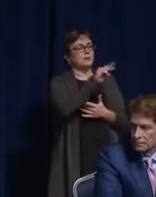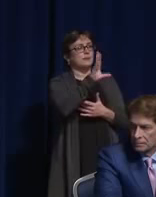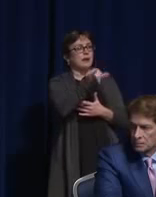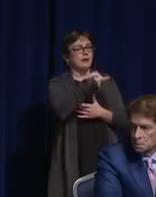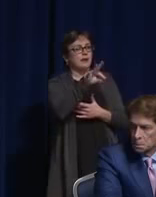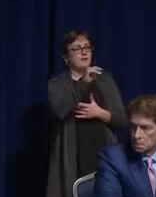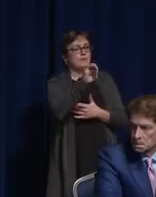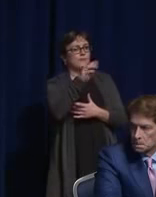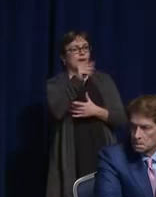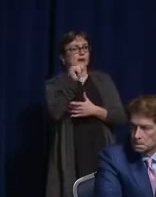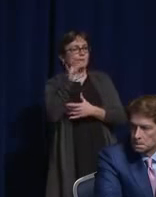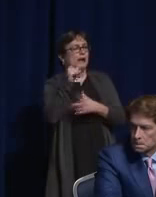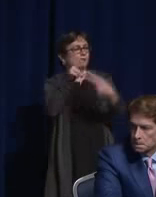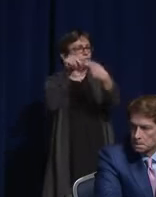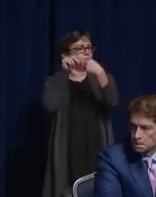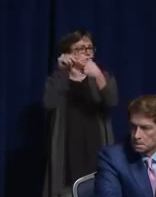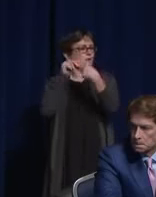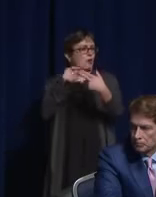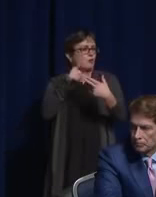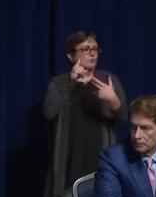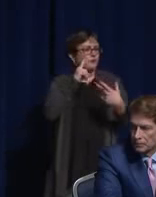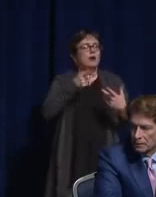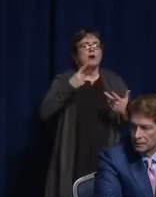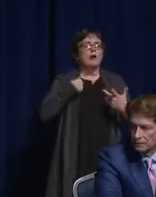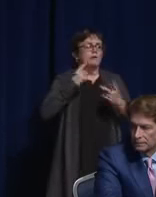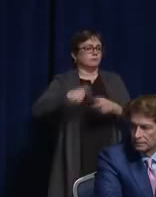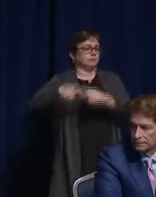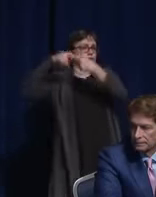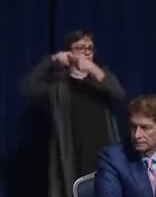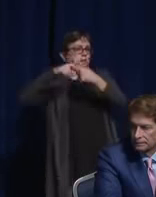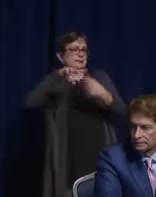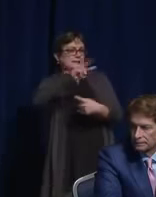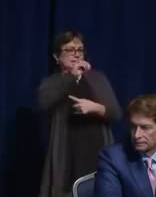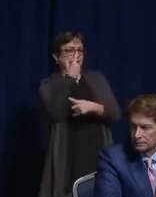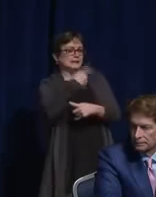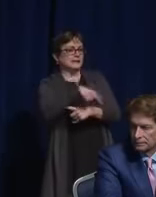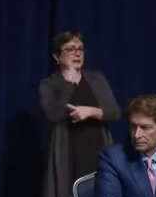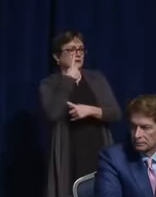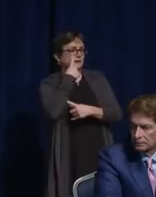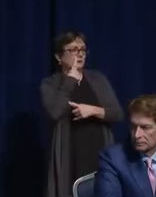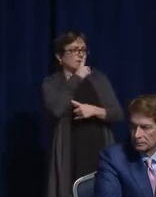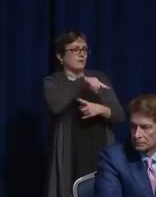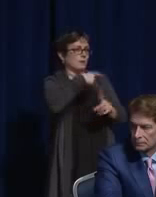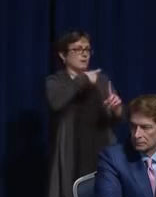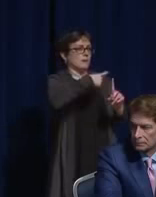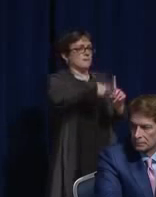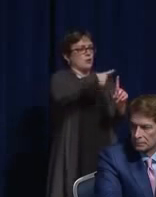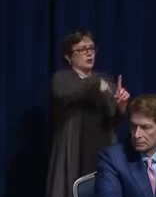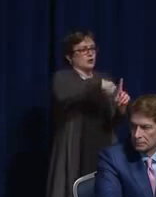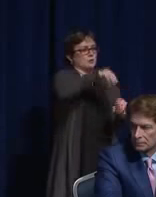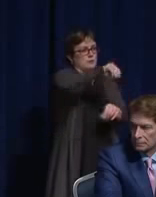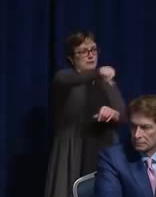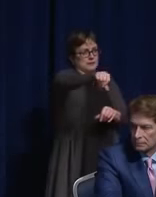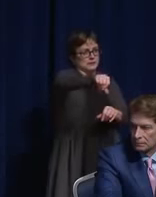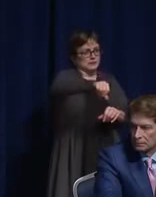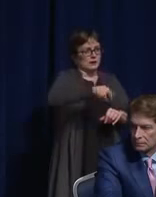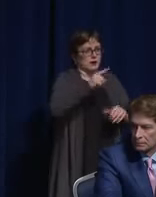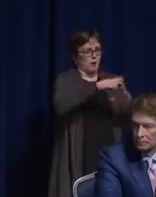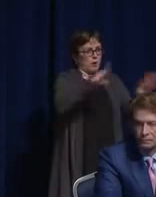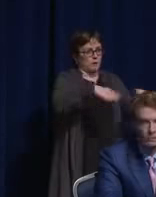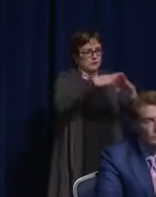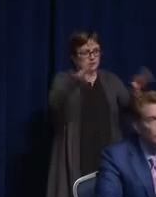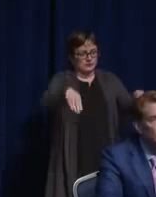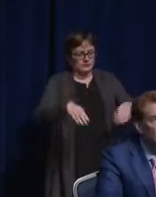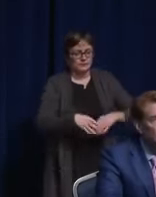least 60 days for their mortgage holders. Along these same lines, I will reiterate my words from